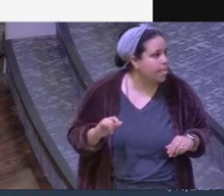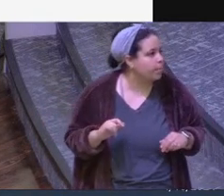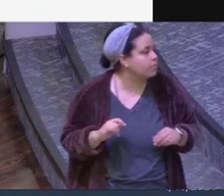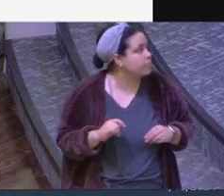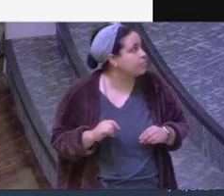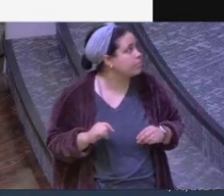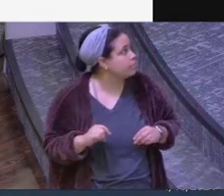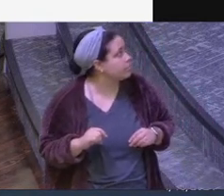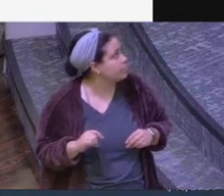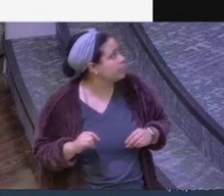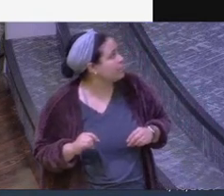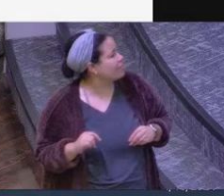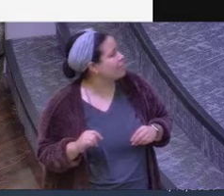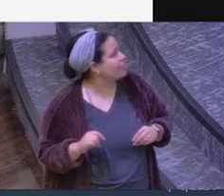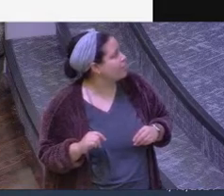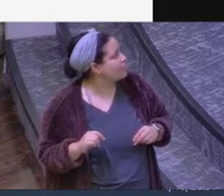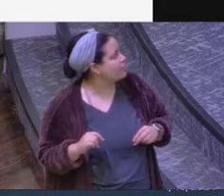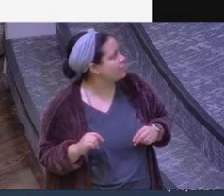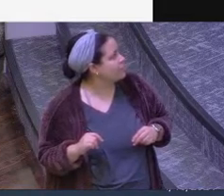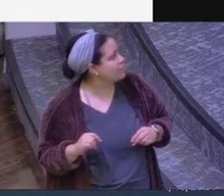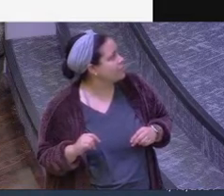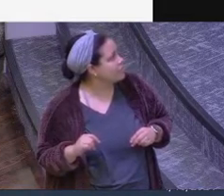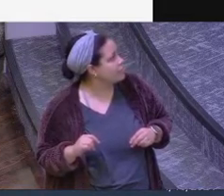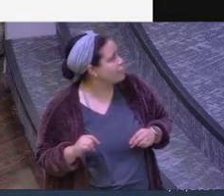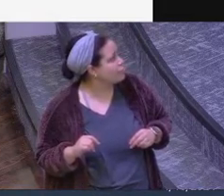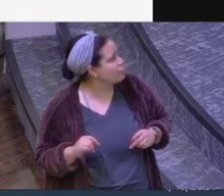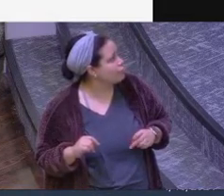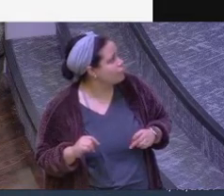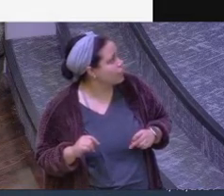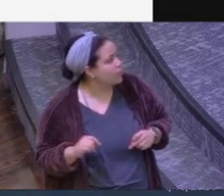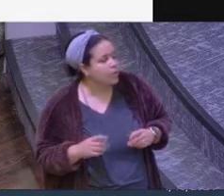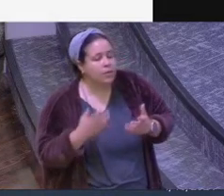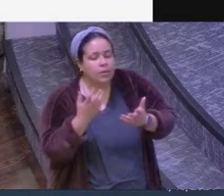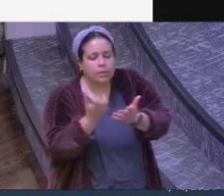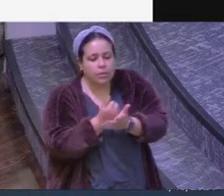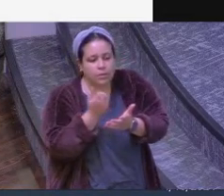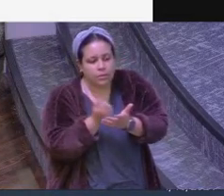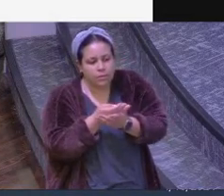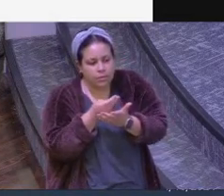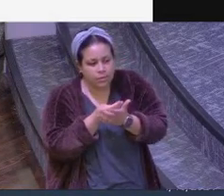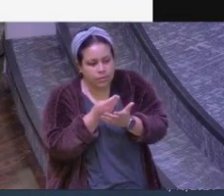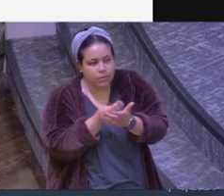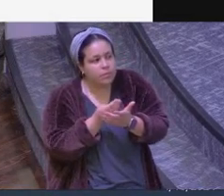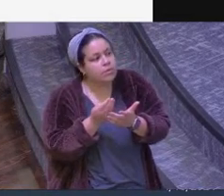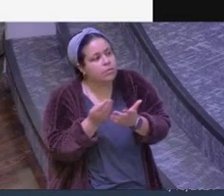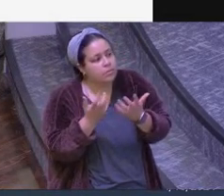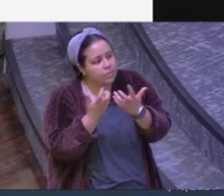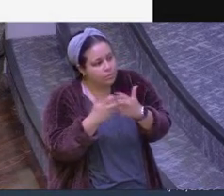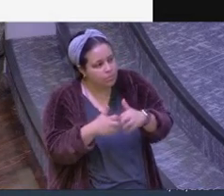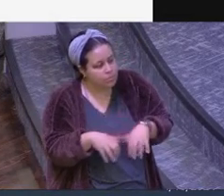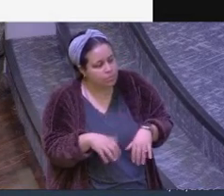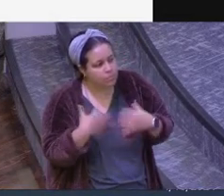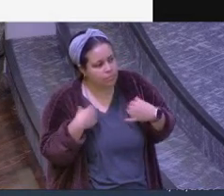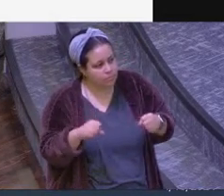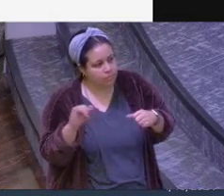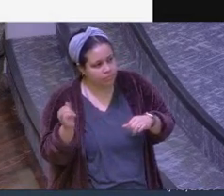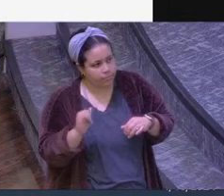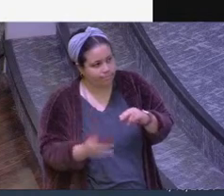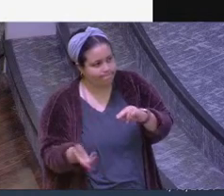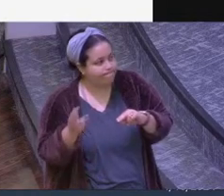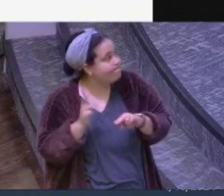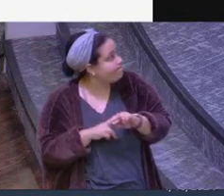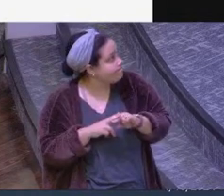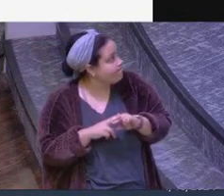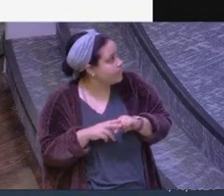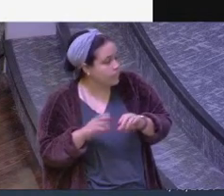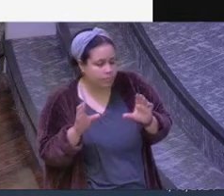million. And then I felt like the easiest way to do that was just break down salary and benefits and operating. So the health insurance increase we mentioned with